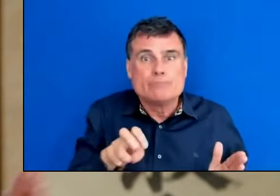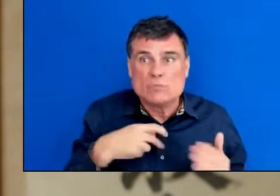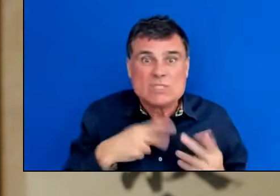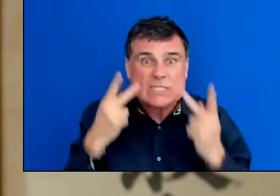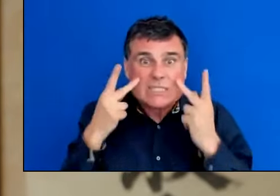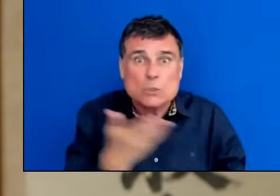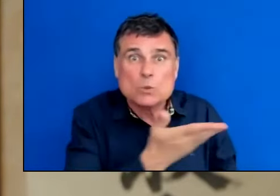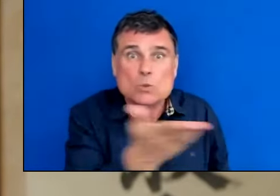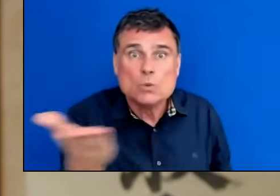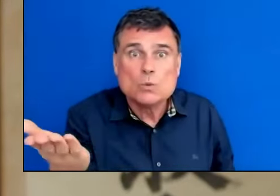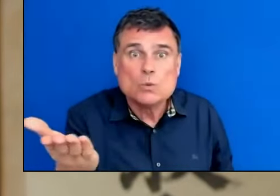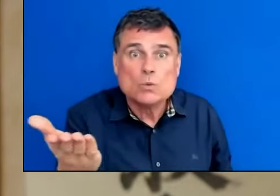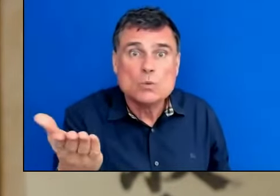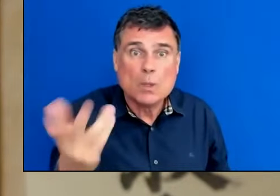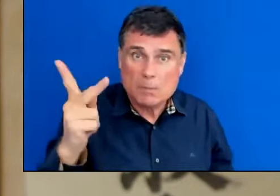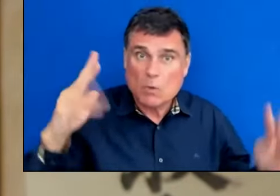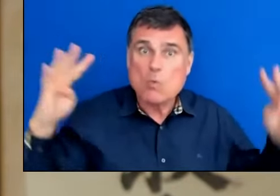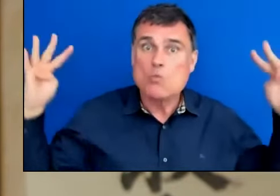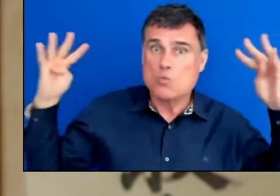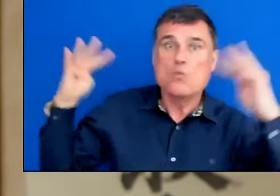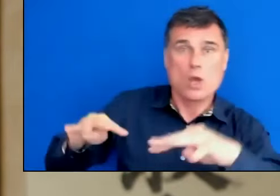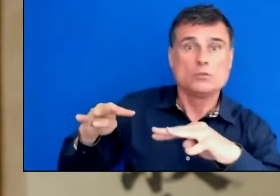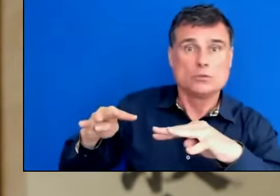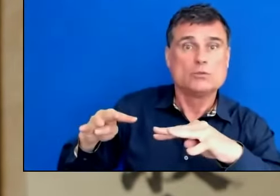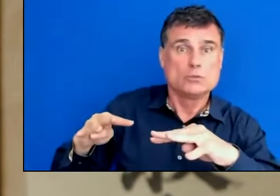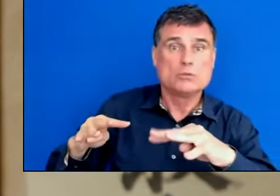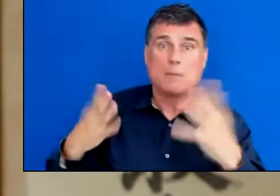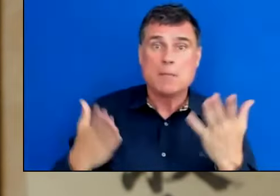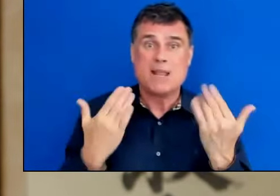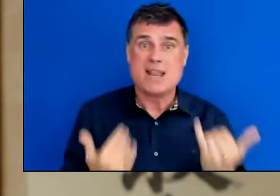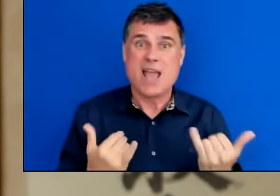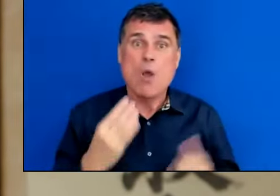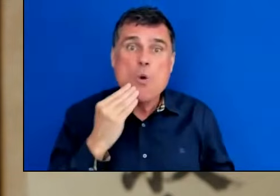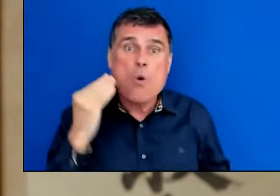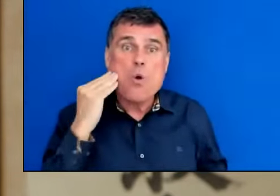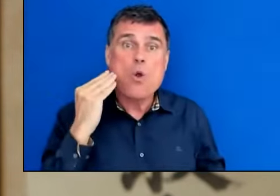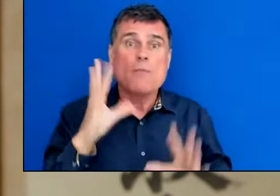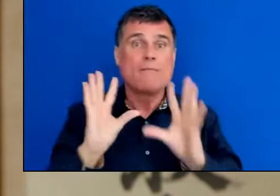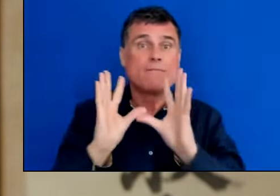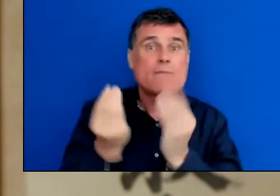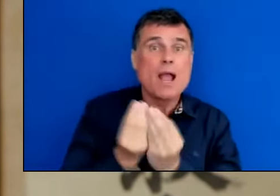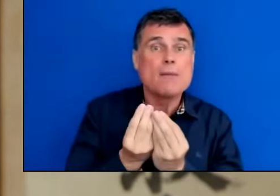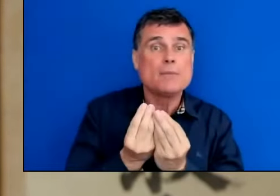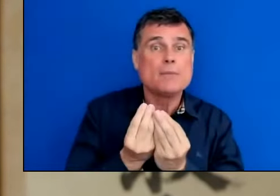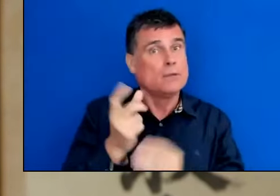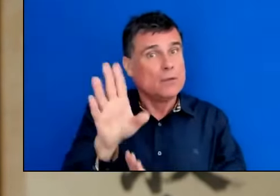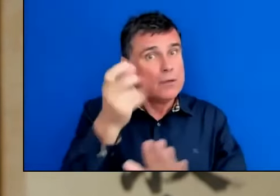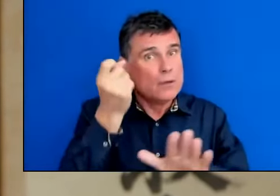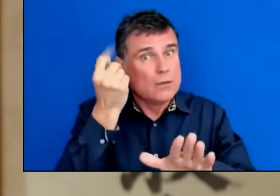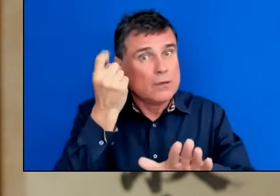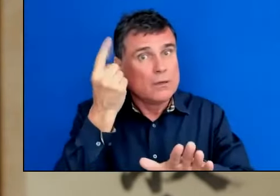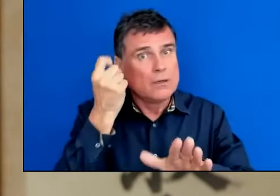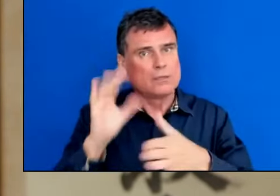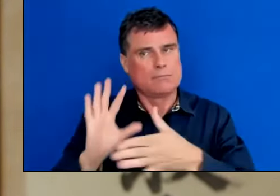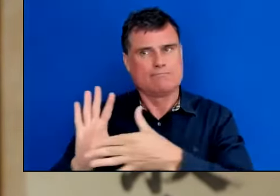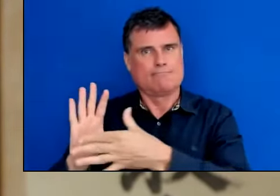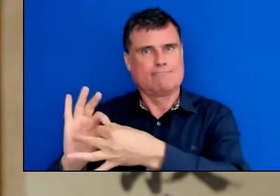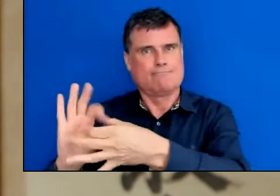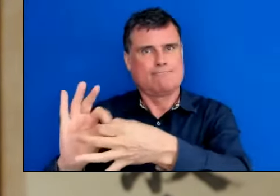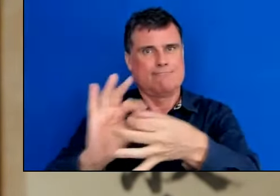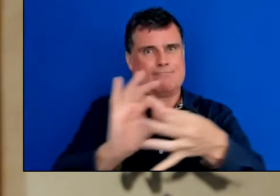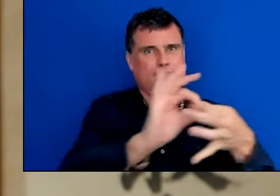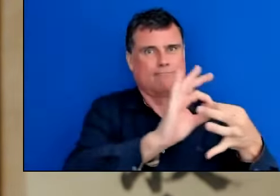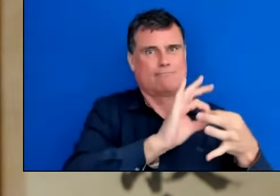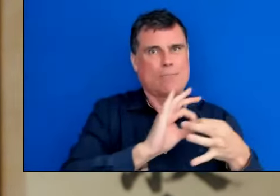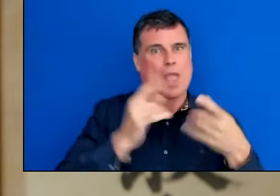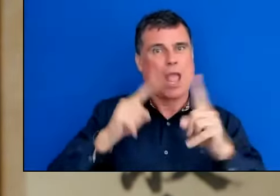you. I know you're at viewing parties and perhaps at home surrounded by family. We are connected.